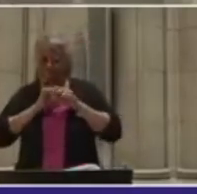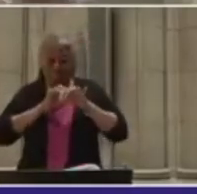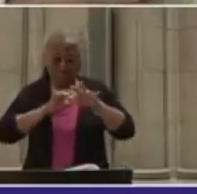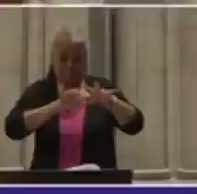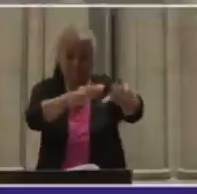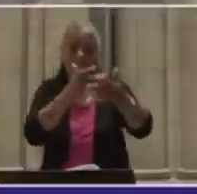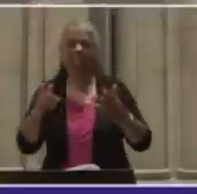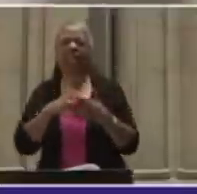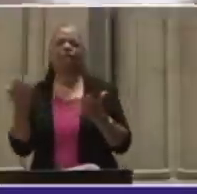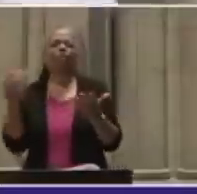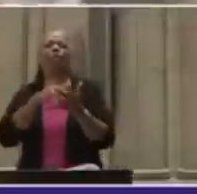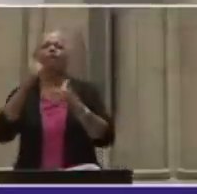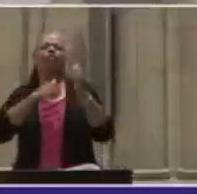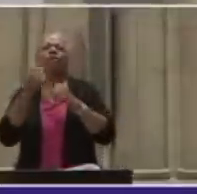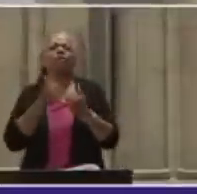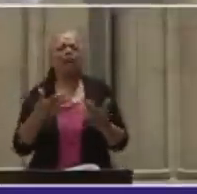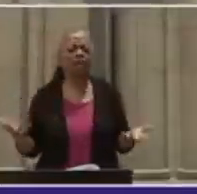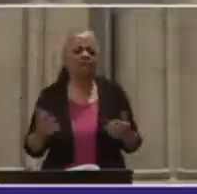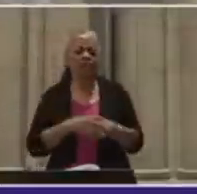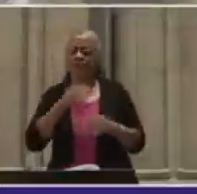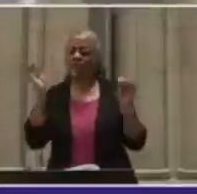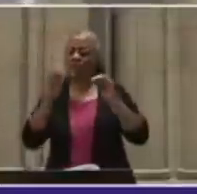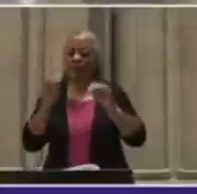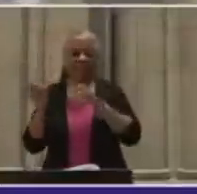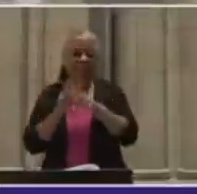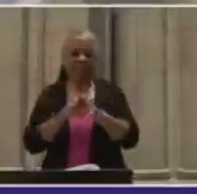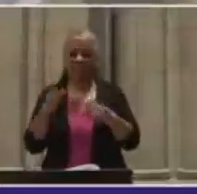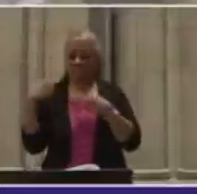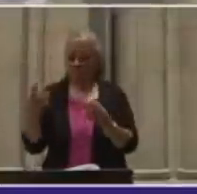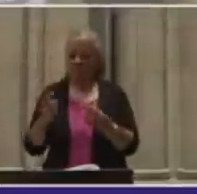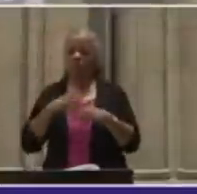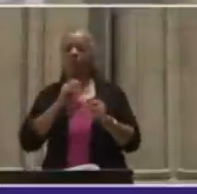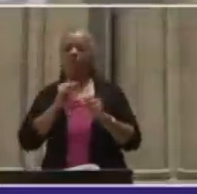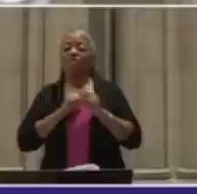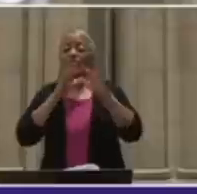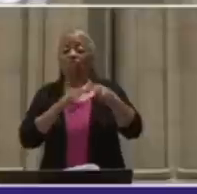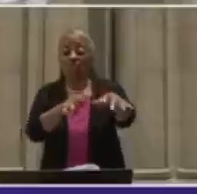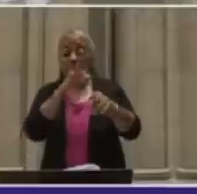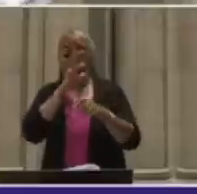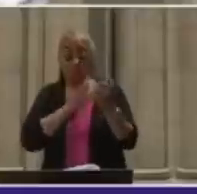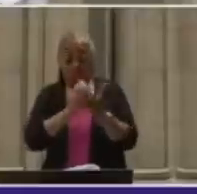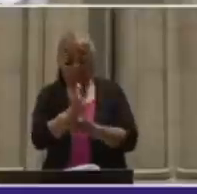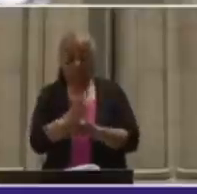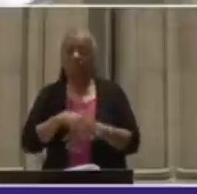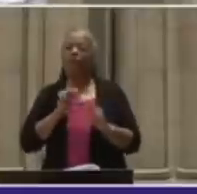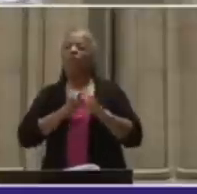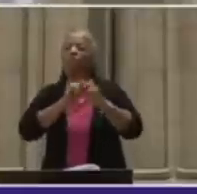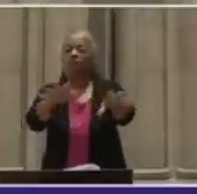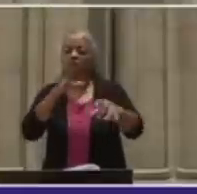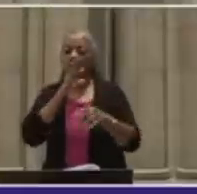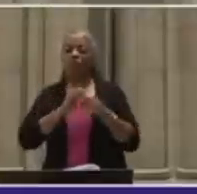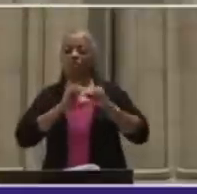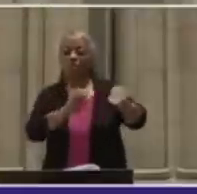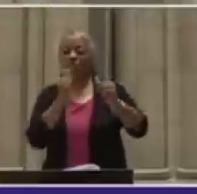Dean, it restructures everything. Nothing is the same when rushing water comes through. Rushing water moves